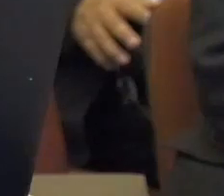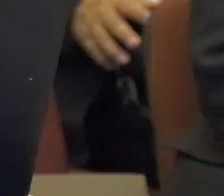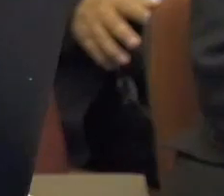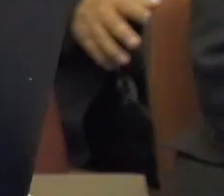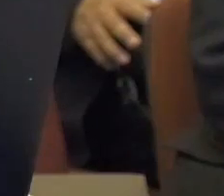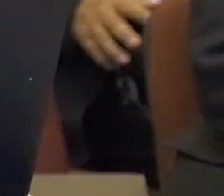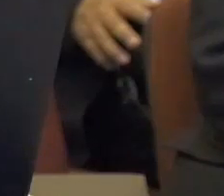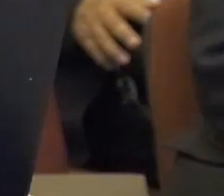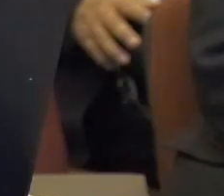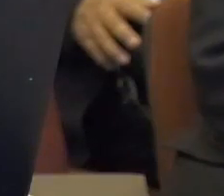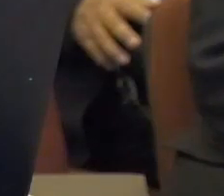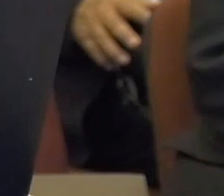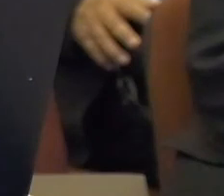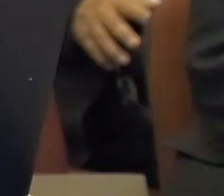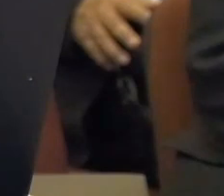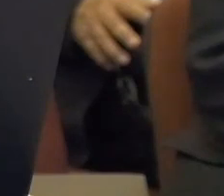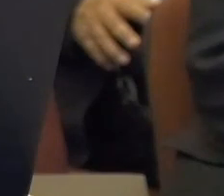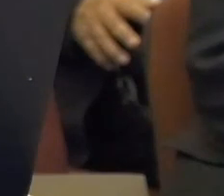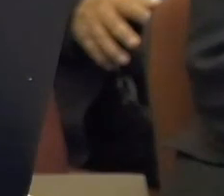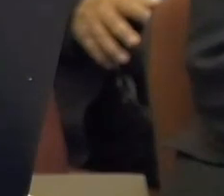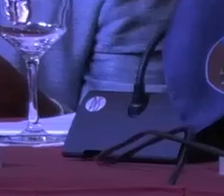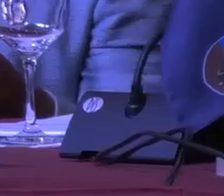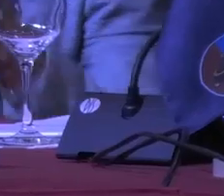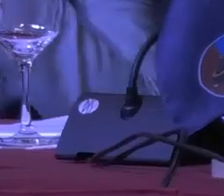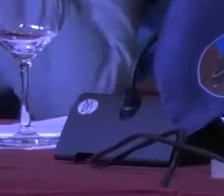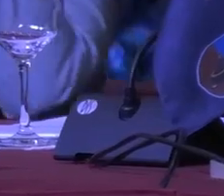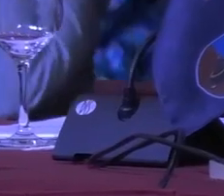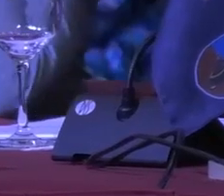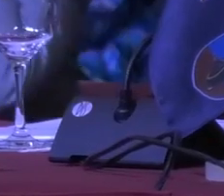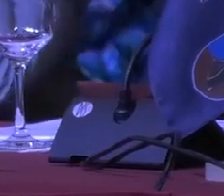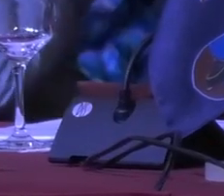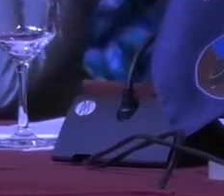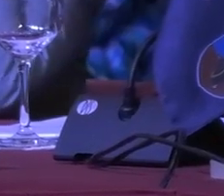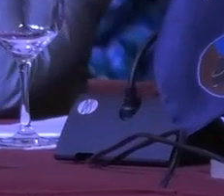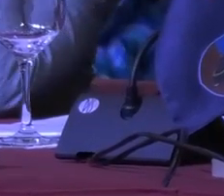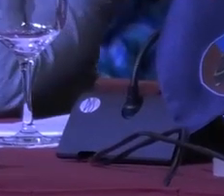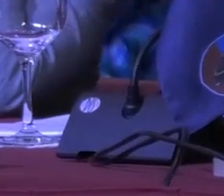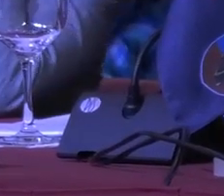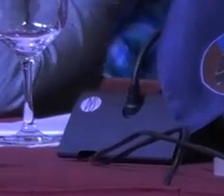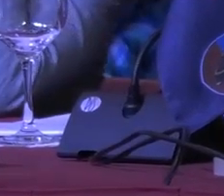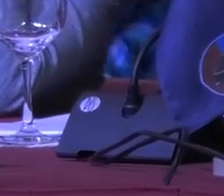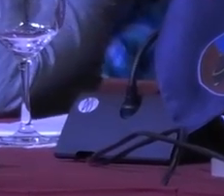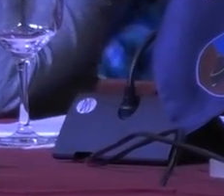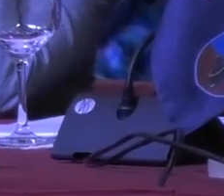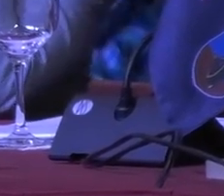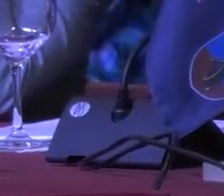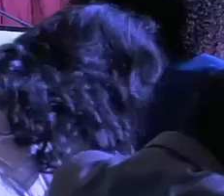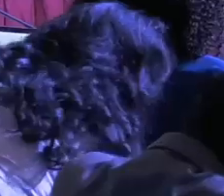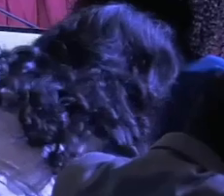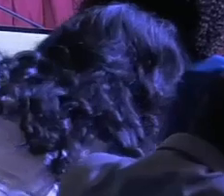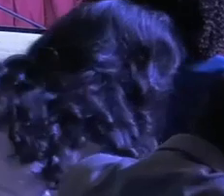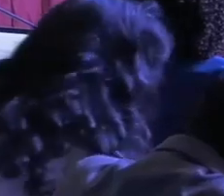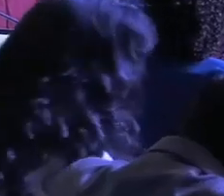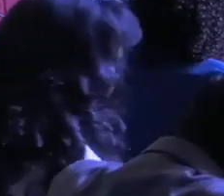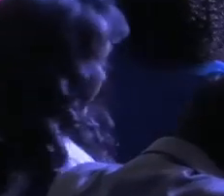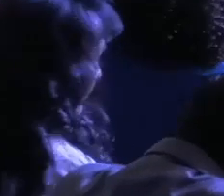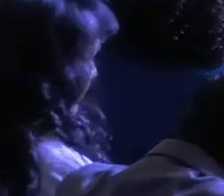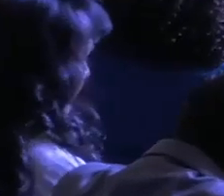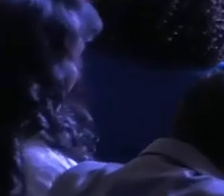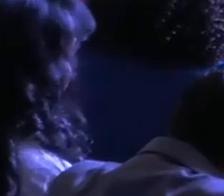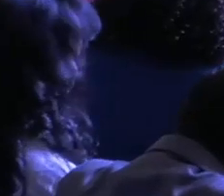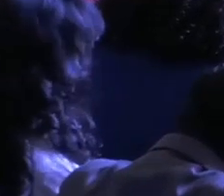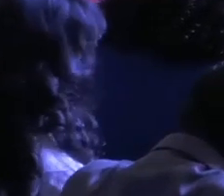innovación, es formación permanente de los docentes, pero también es estabilidad laboral y derechos